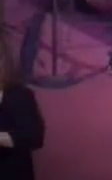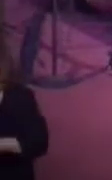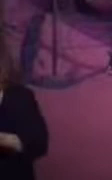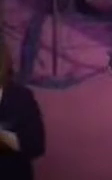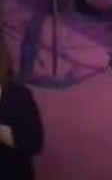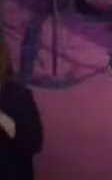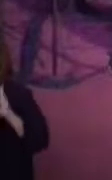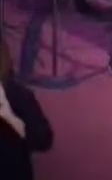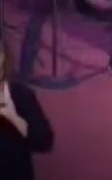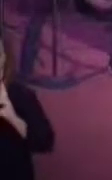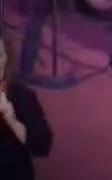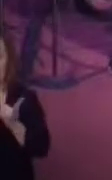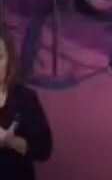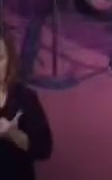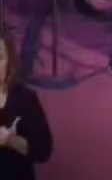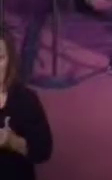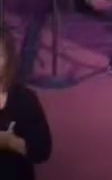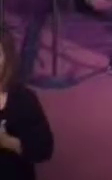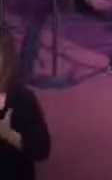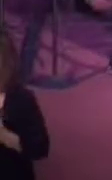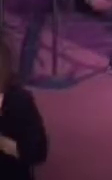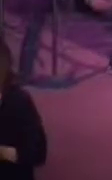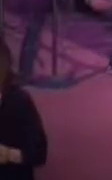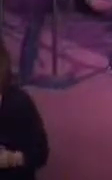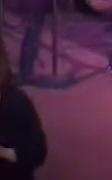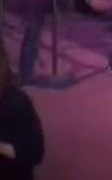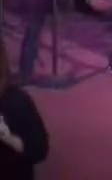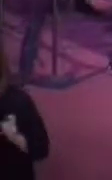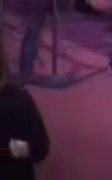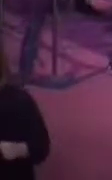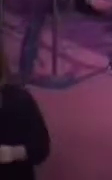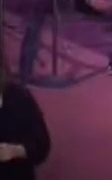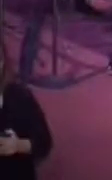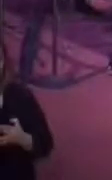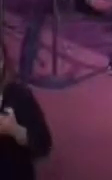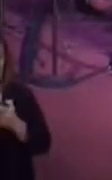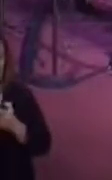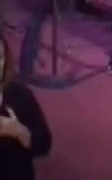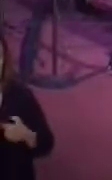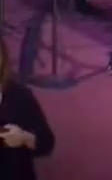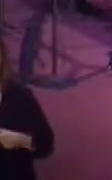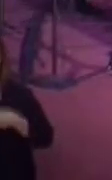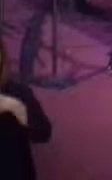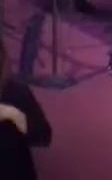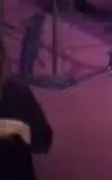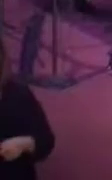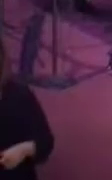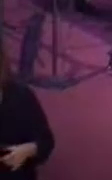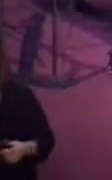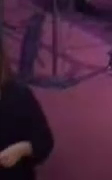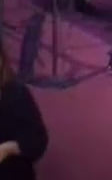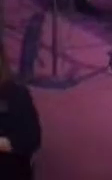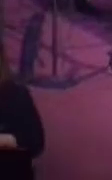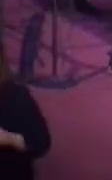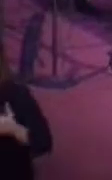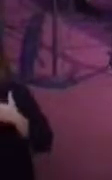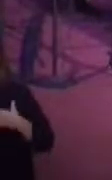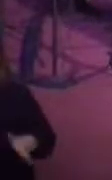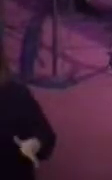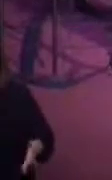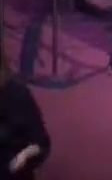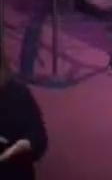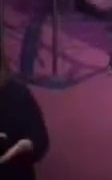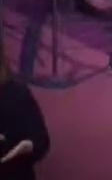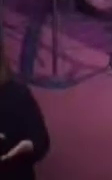age. And yeah, here you are serving the king again, but give the guy a break for crying out loud. You know what I'm saying? Like, I don't know how much longer this guy has left.